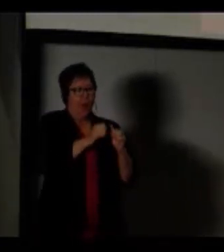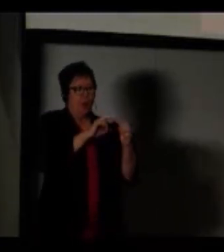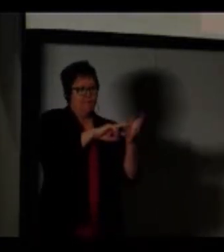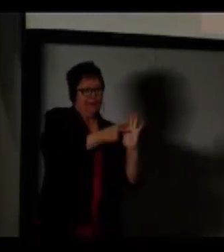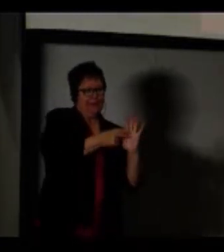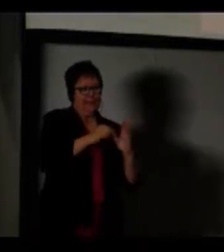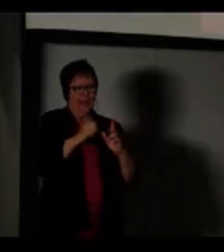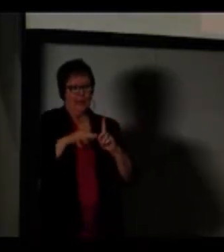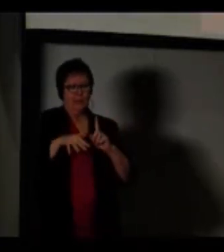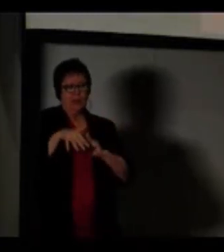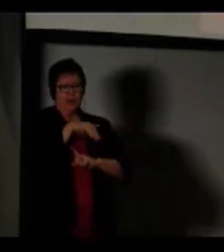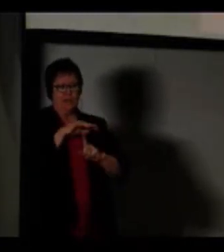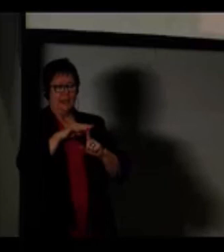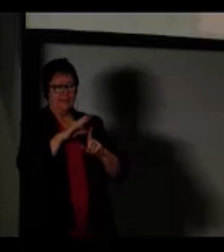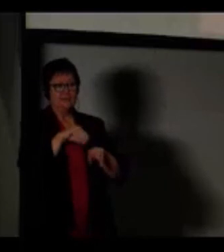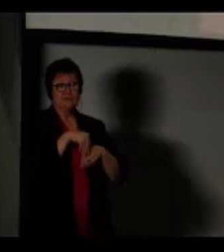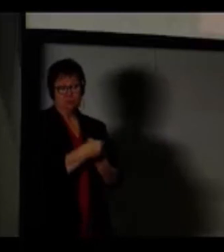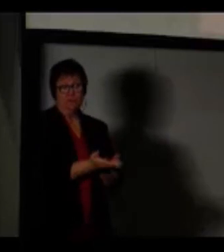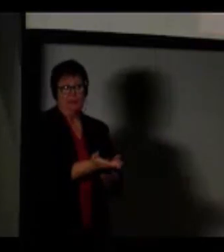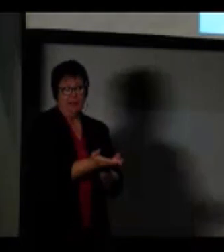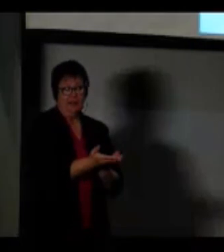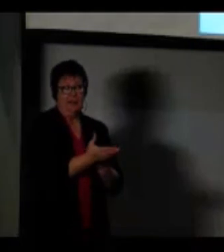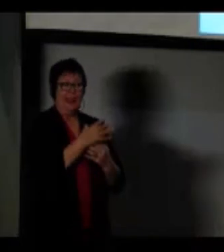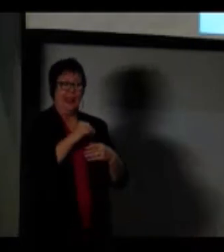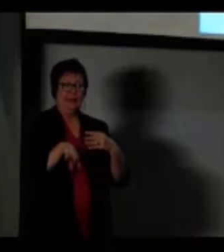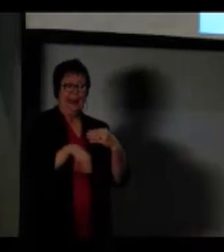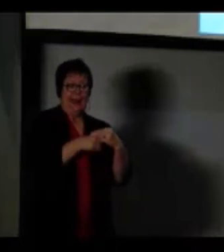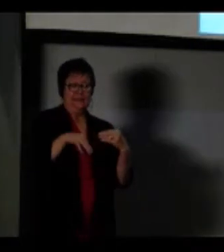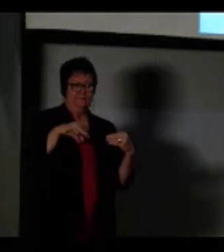and context is provided and adds value.